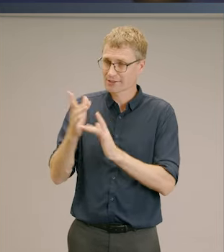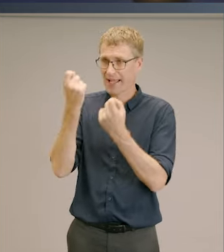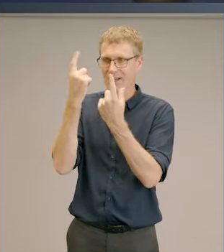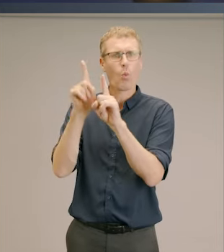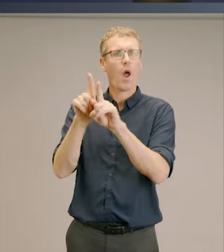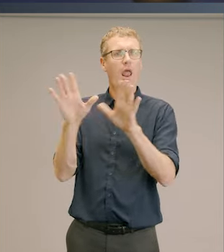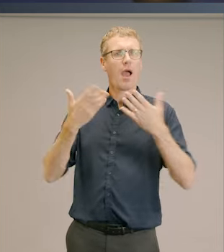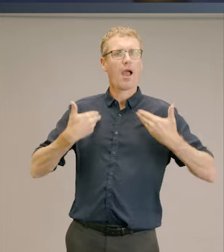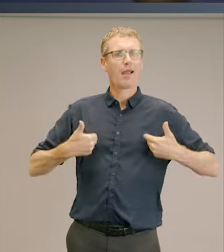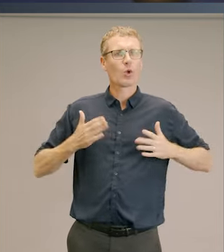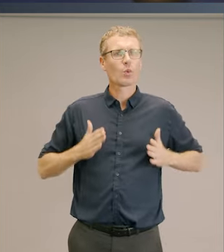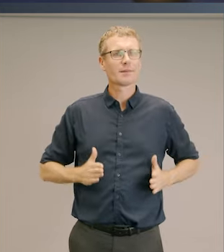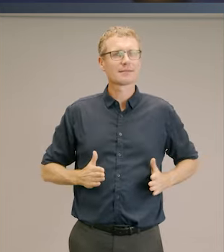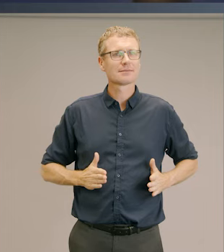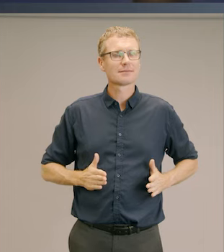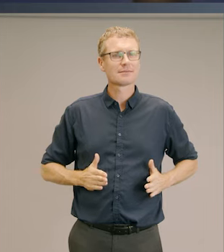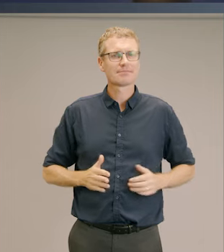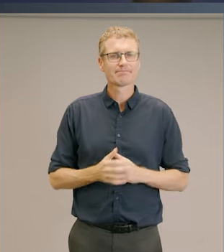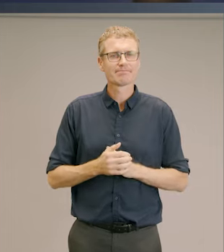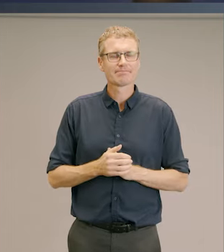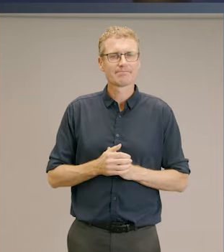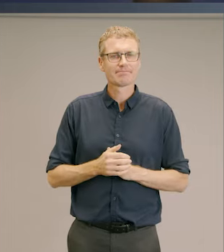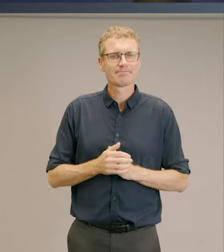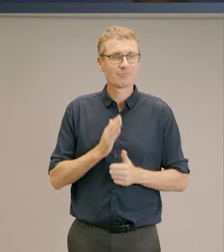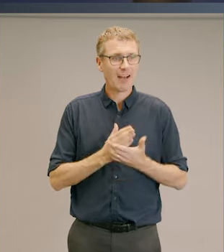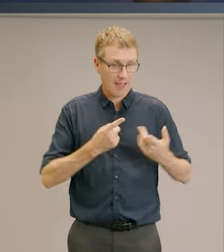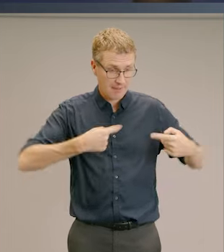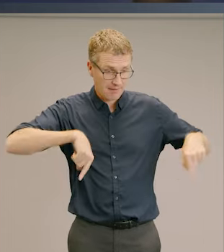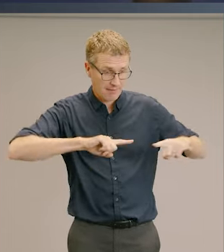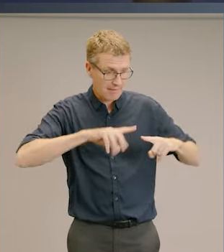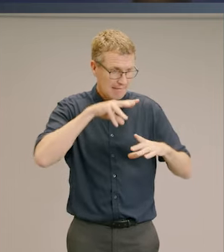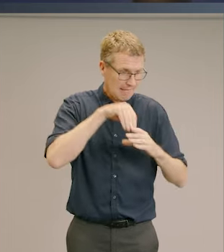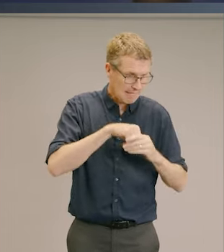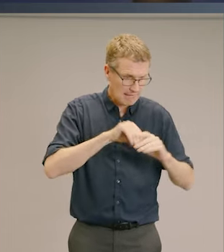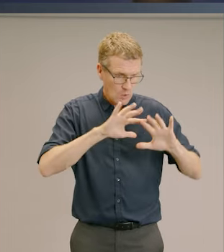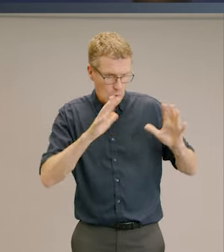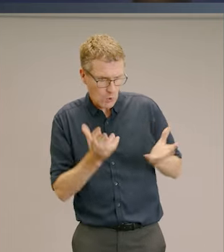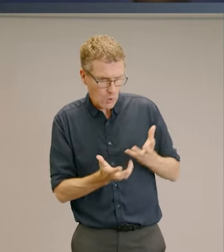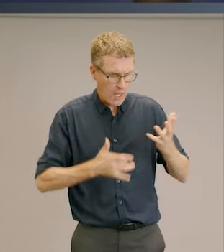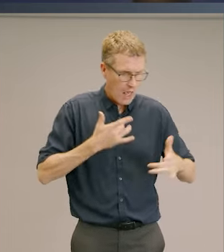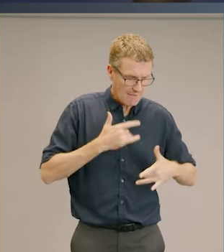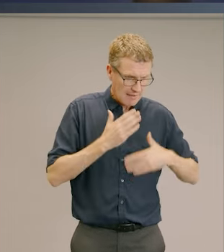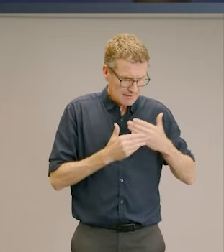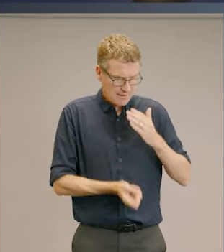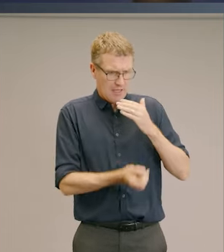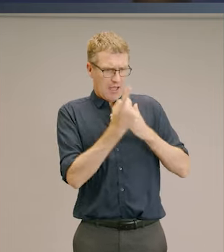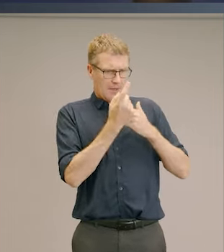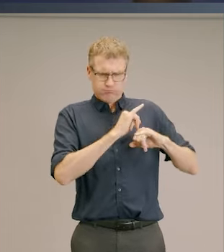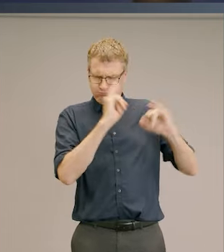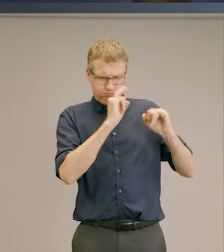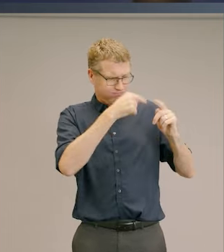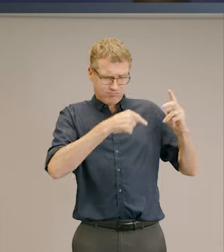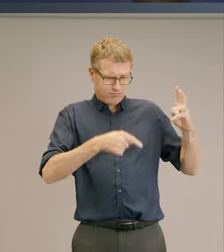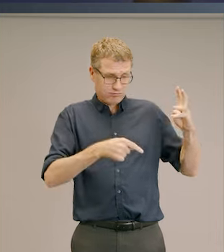anyone understands our humanity, it's Jesus. There is no situation that you could face